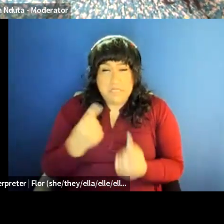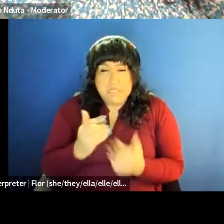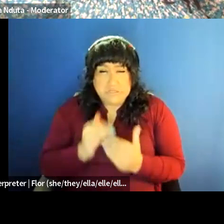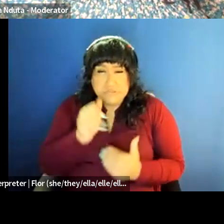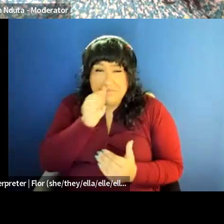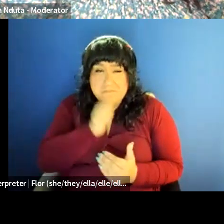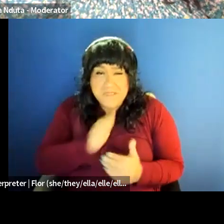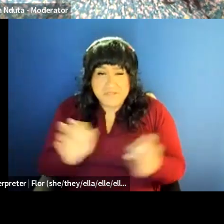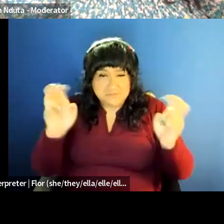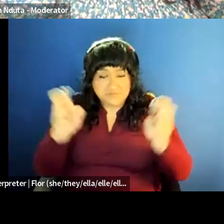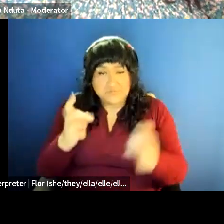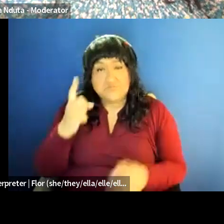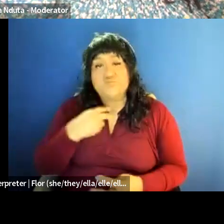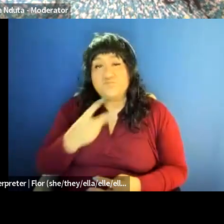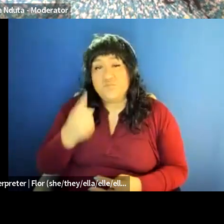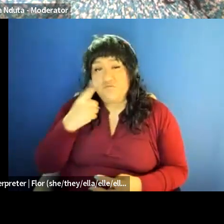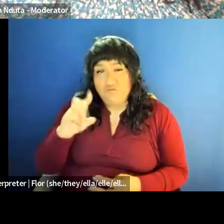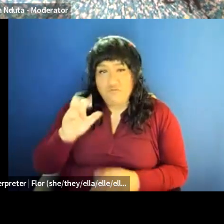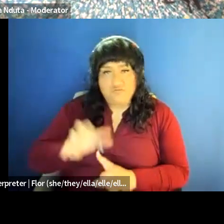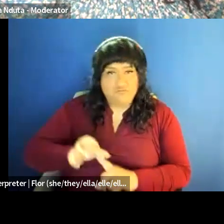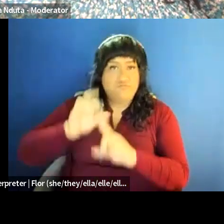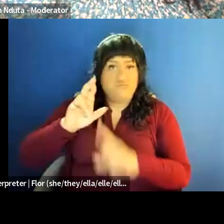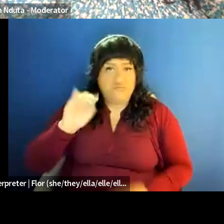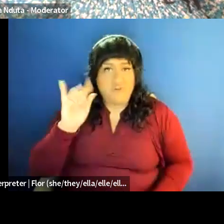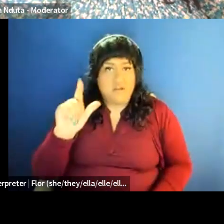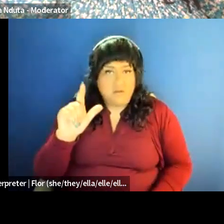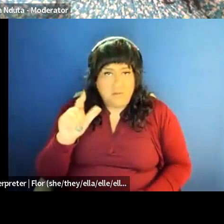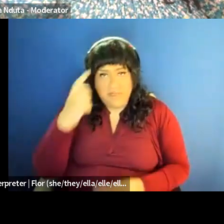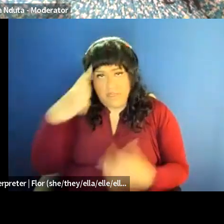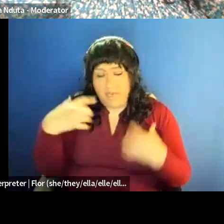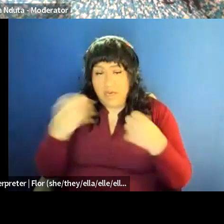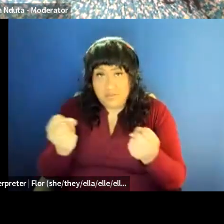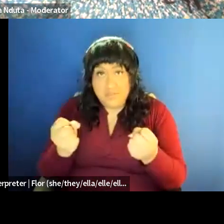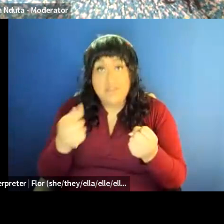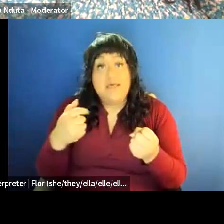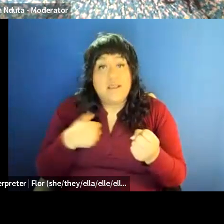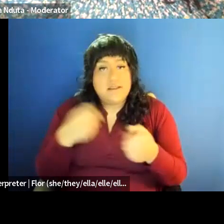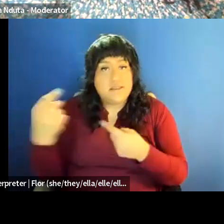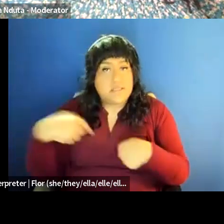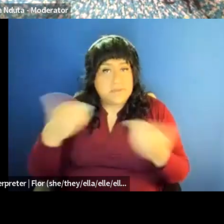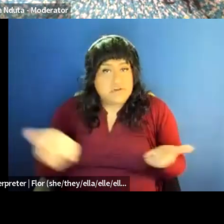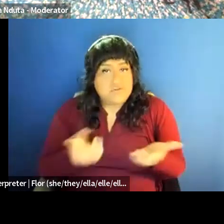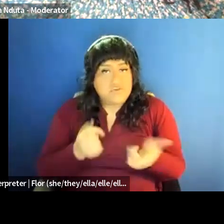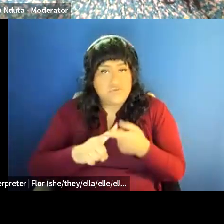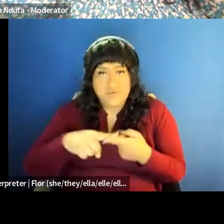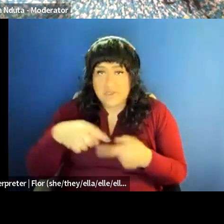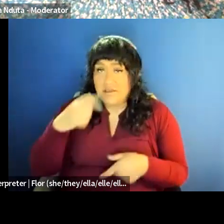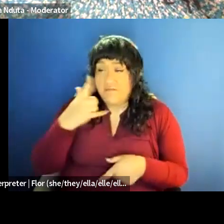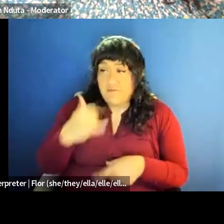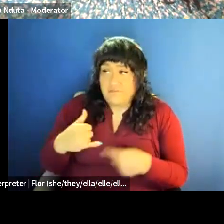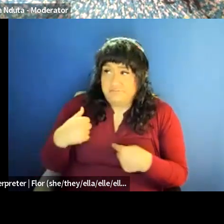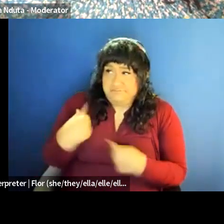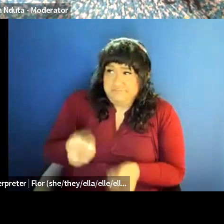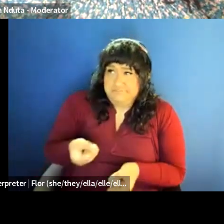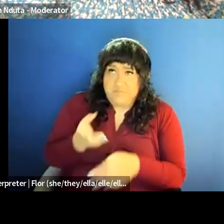Health, Stories and Research Challenging the Biomedical Model. And I came to California over a decade ago